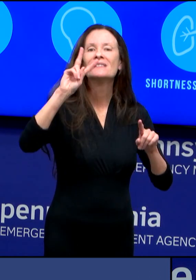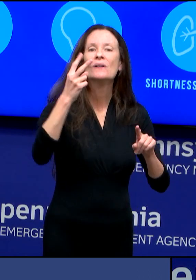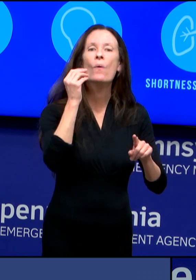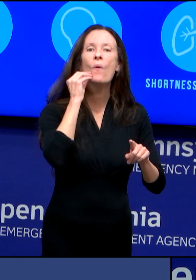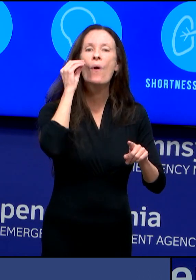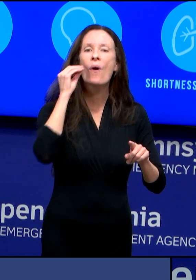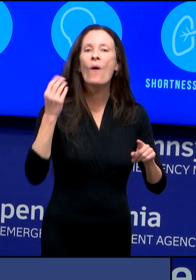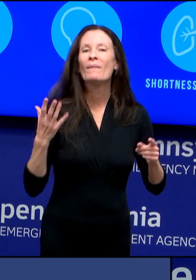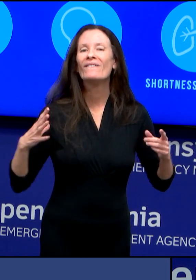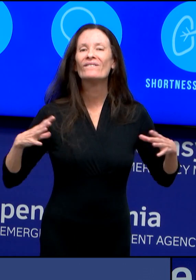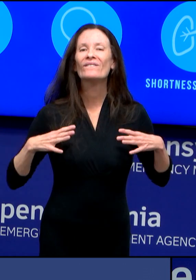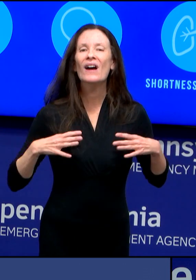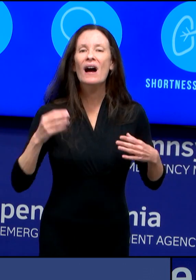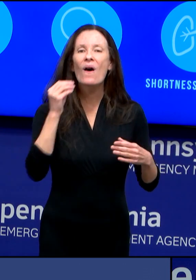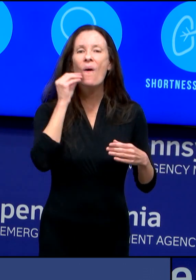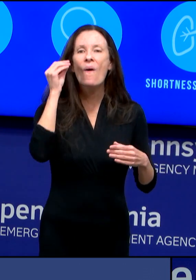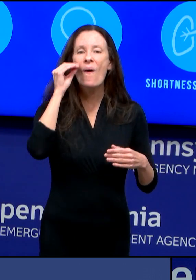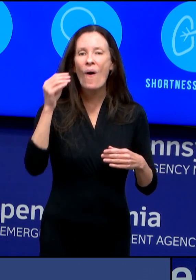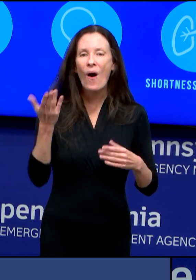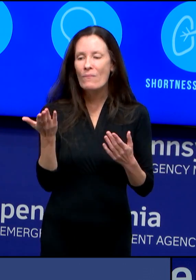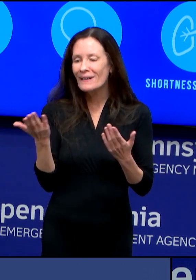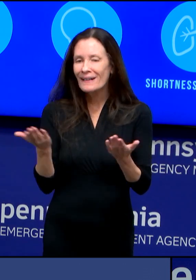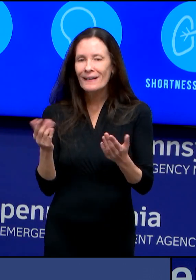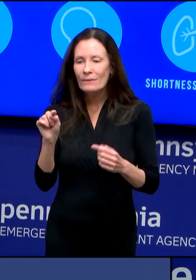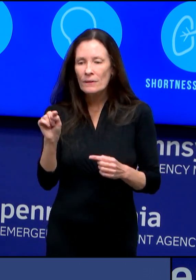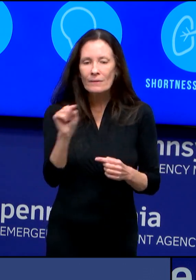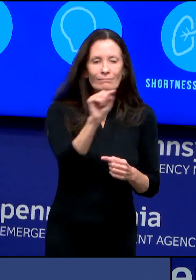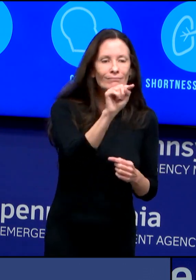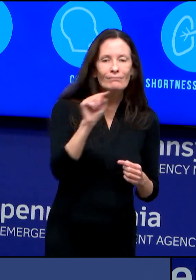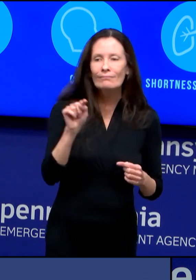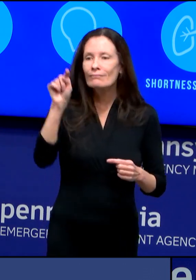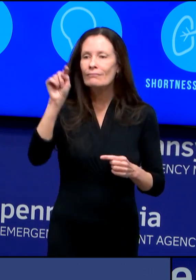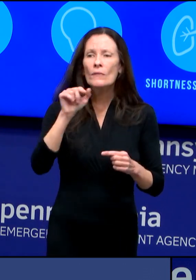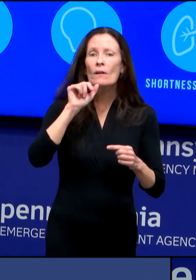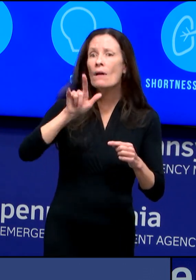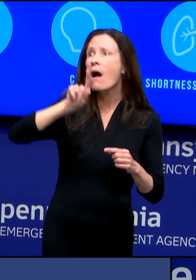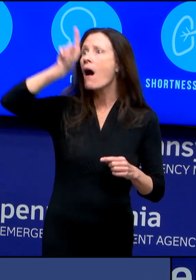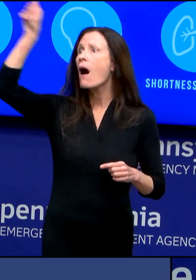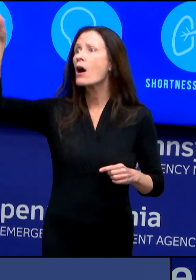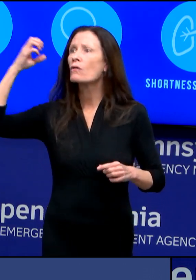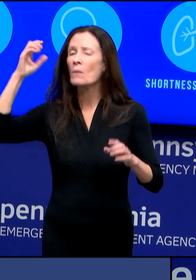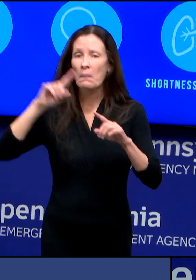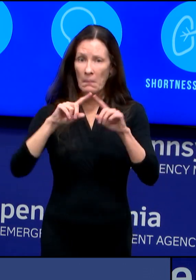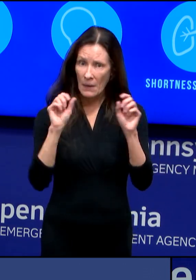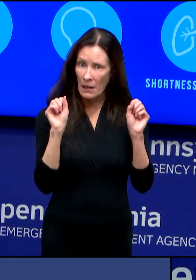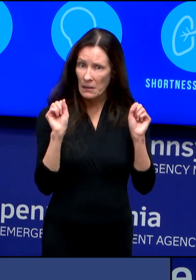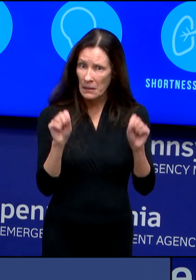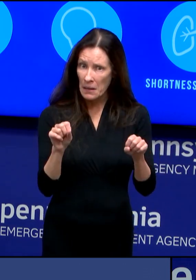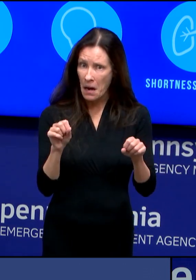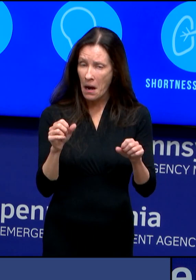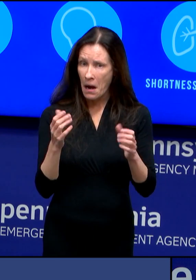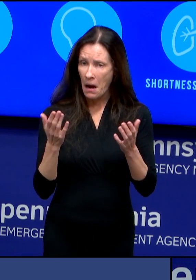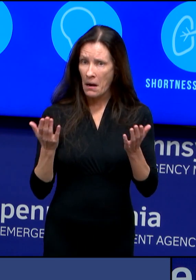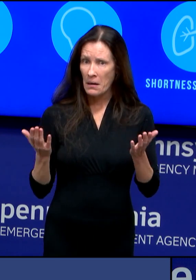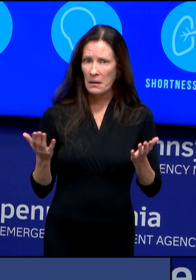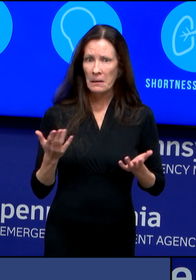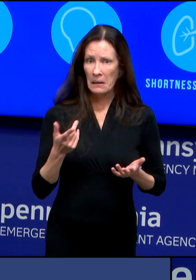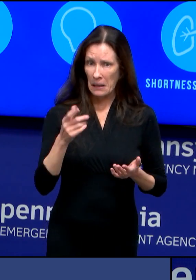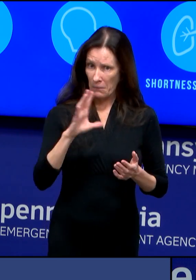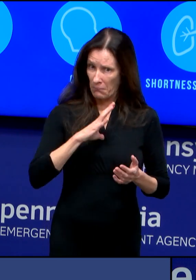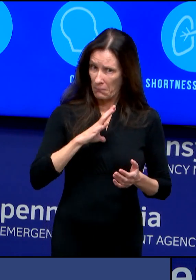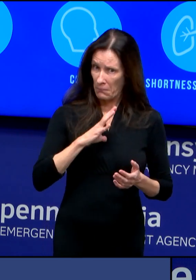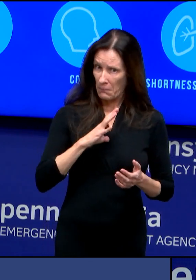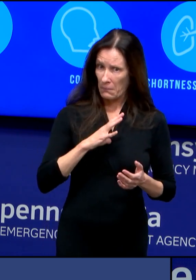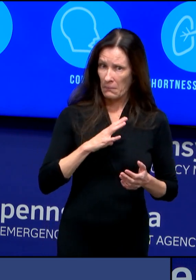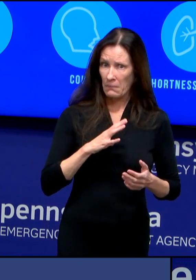travel ban? There are no plans either through the federal government or through the state for an official travel